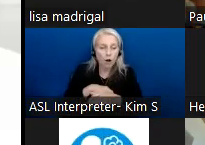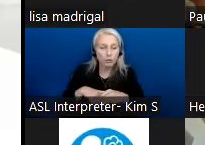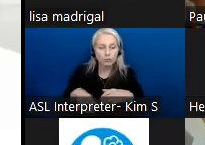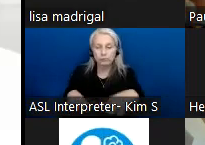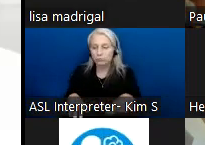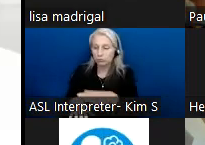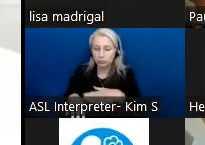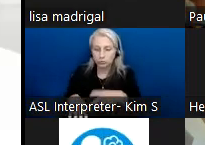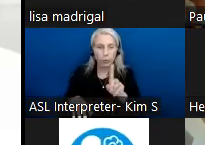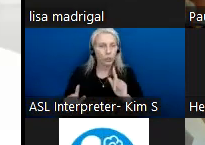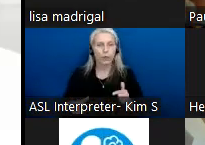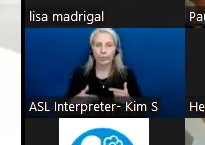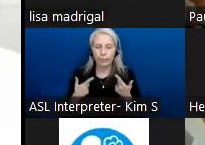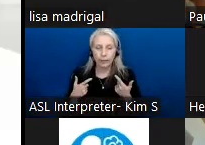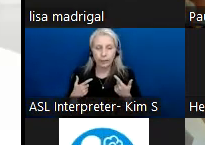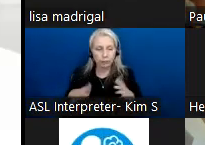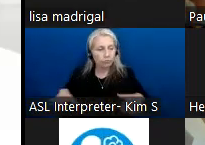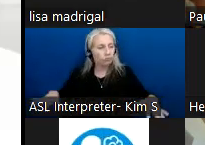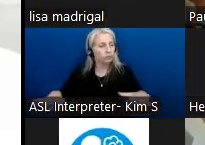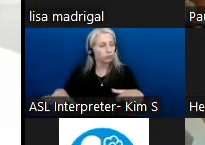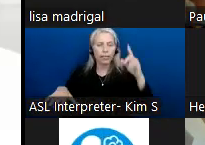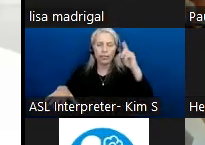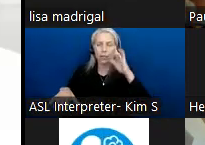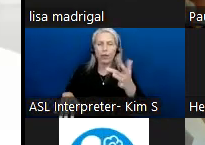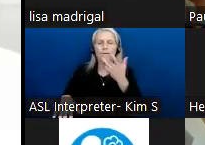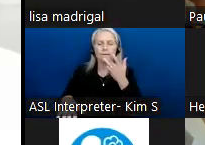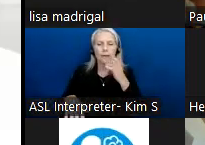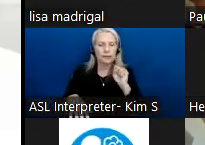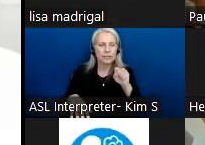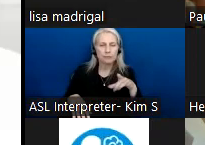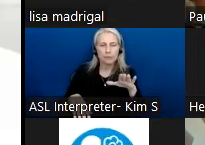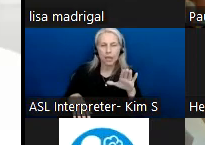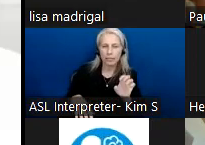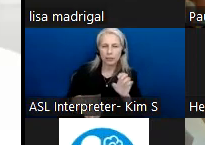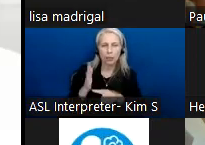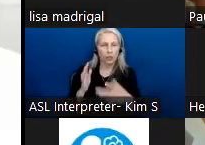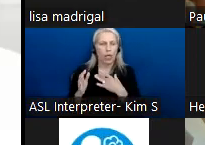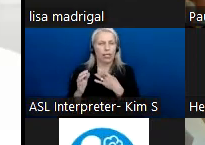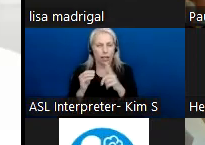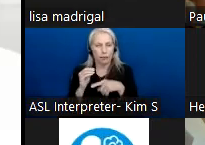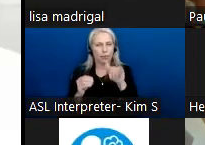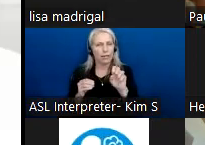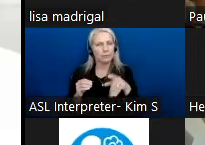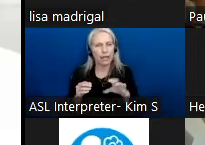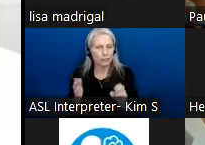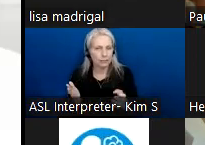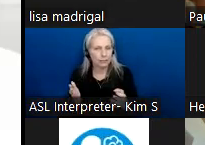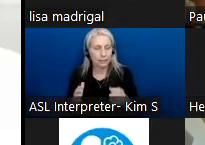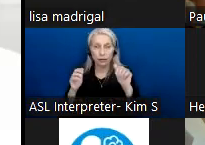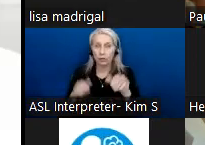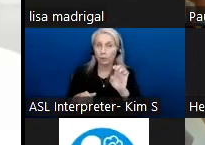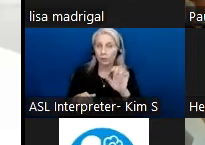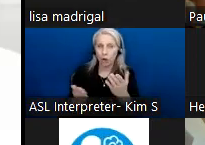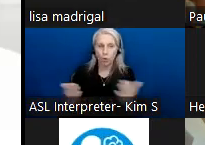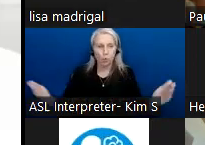where you live. I want you to think about your favorite space. And what do you like about that space? It could be that your walls